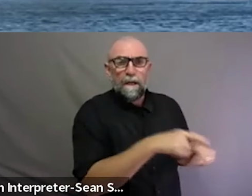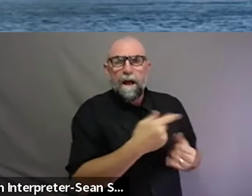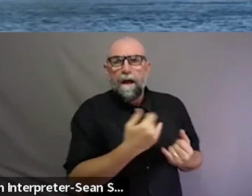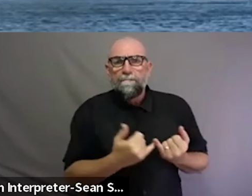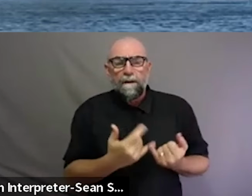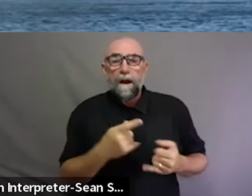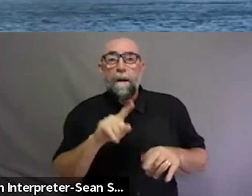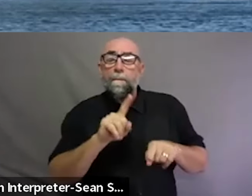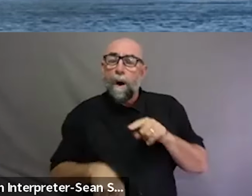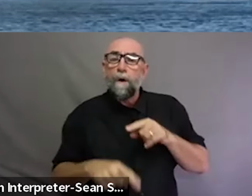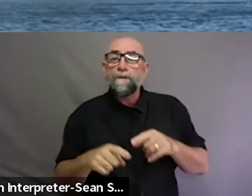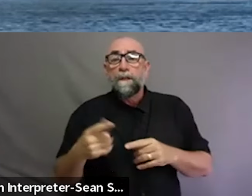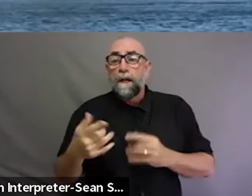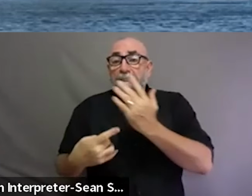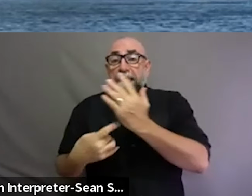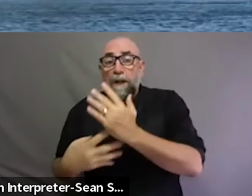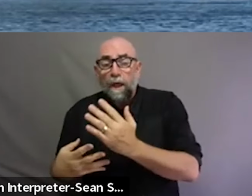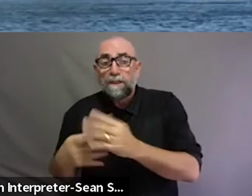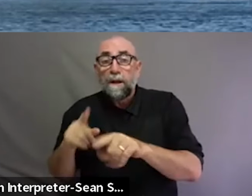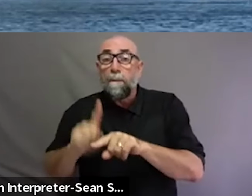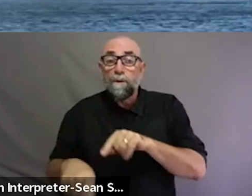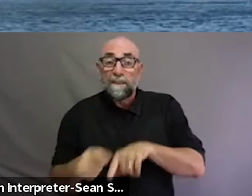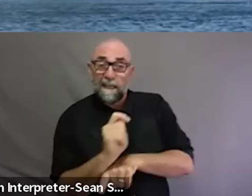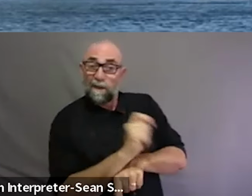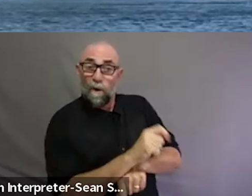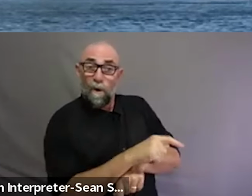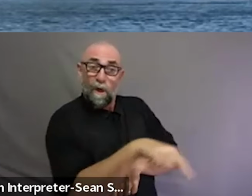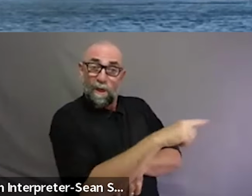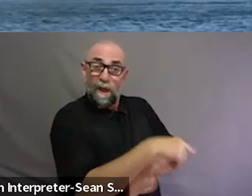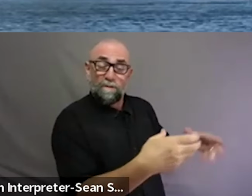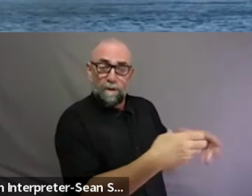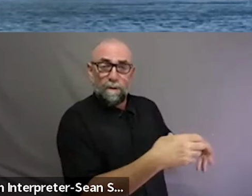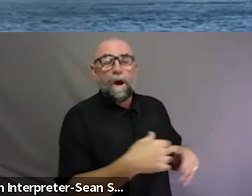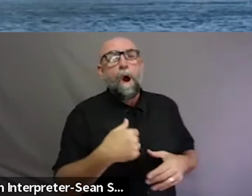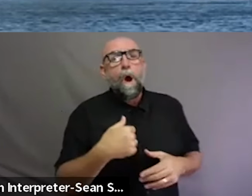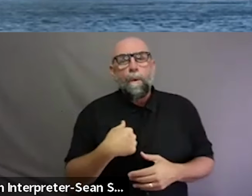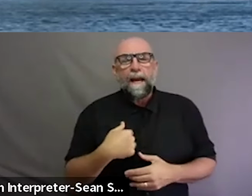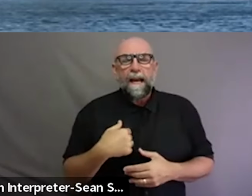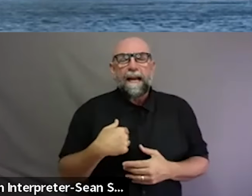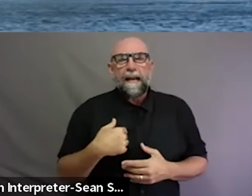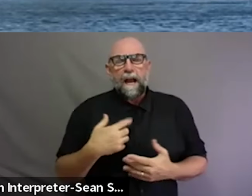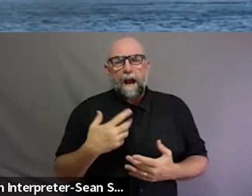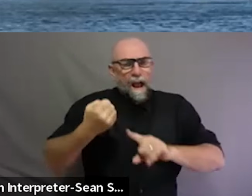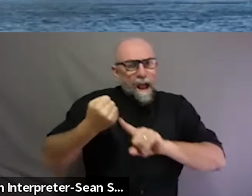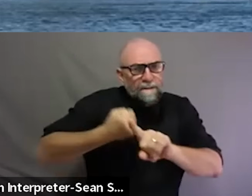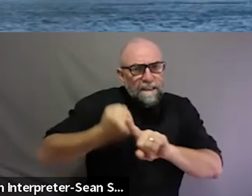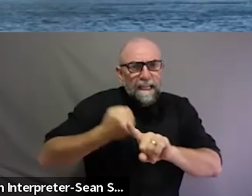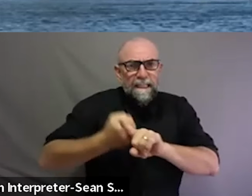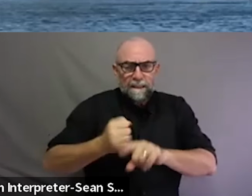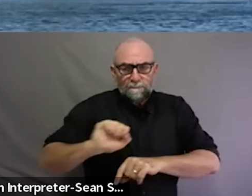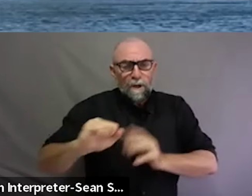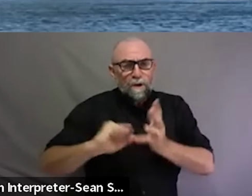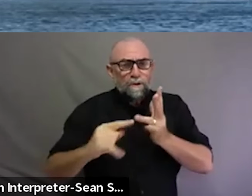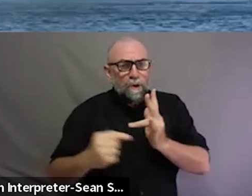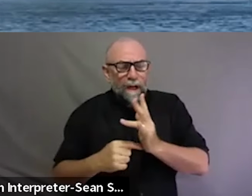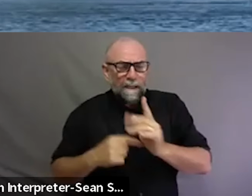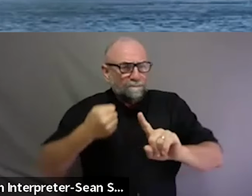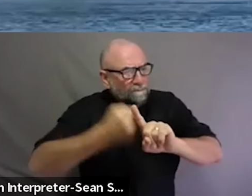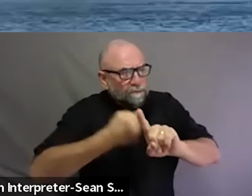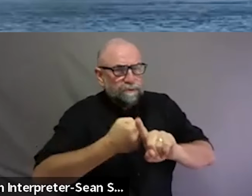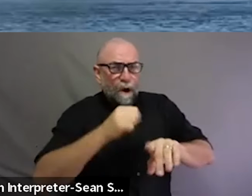by emerging technologies. Scott advocates first-person experiences, knowledge, and values of neurodivergent people